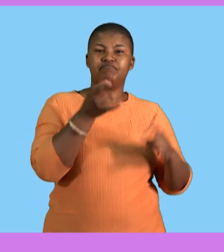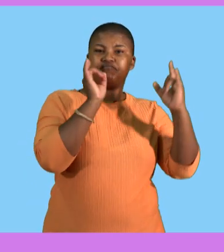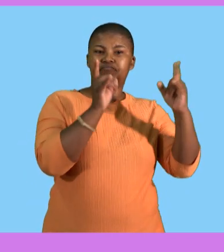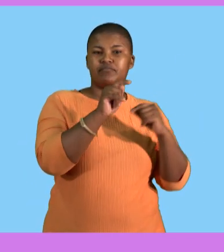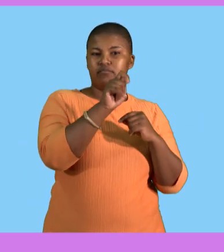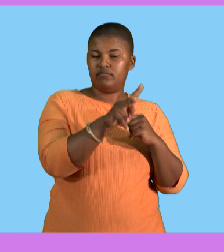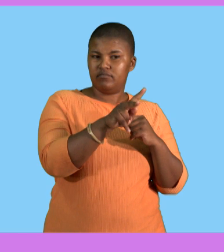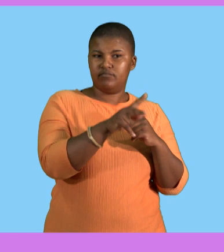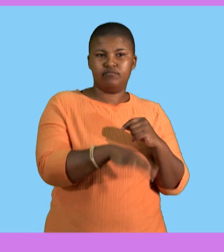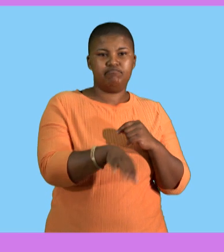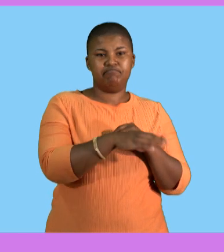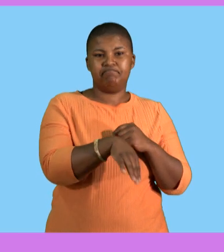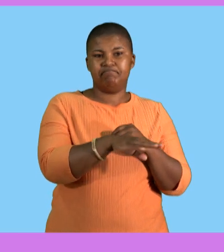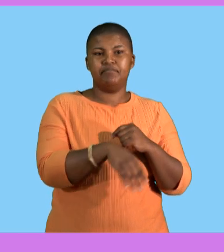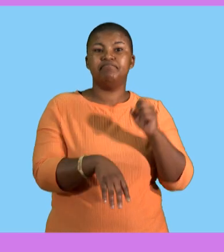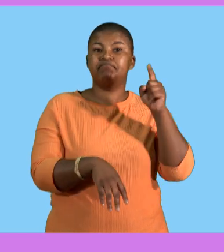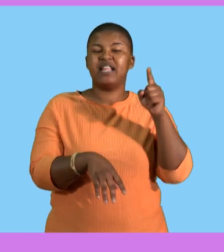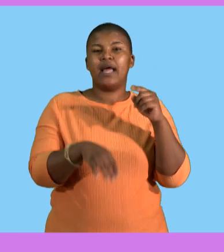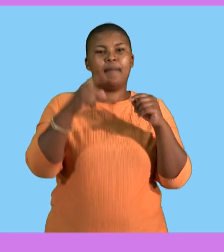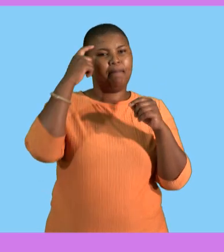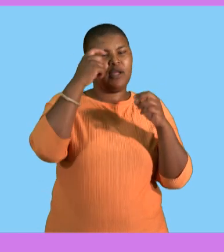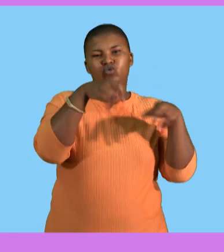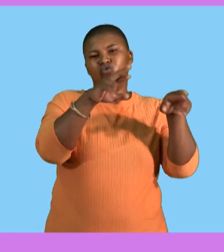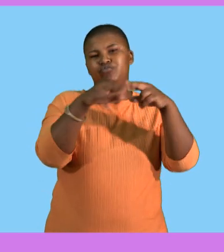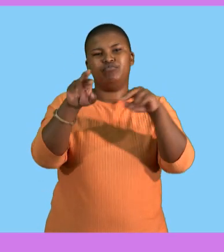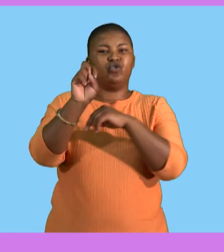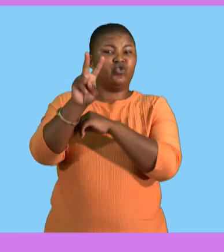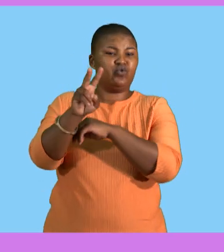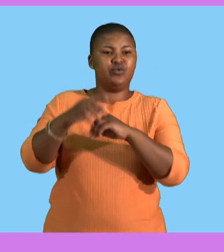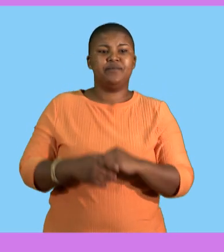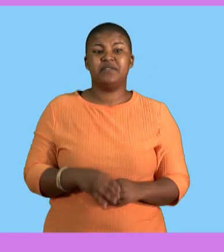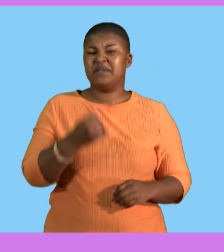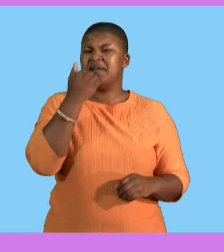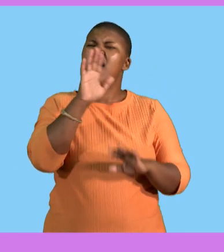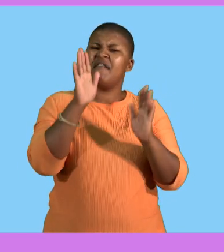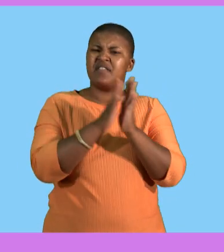and then 2 bedrooms. So everything we need is there.